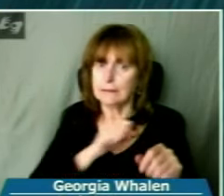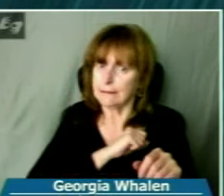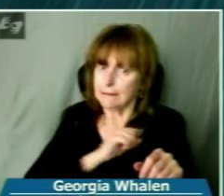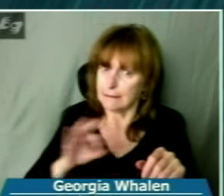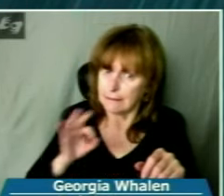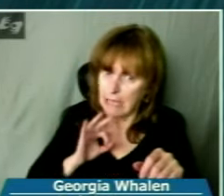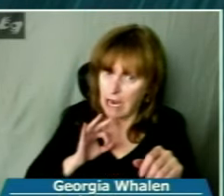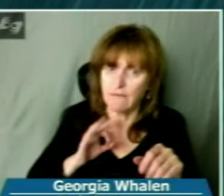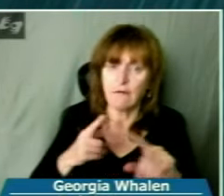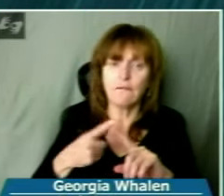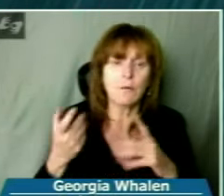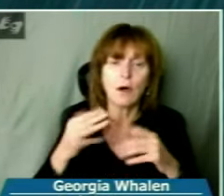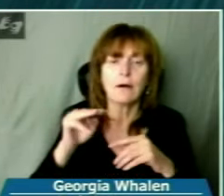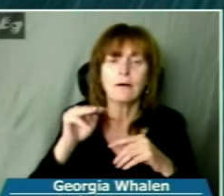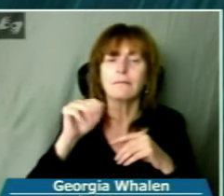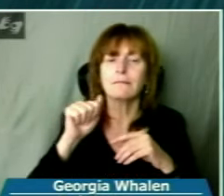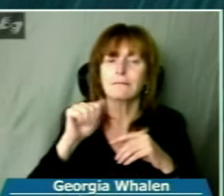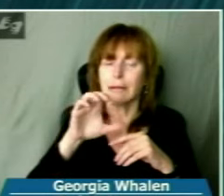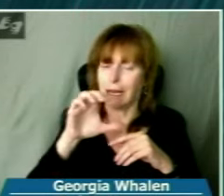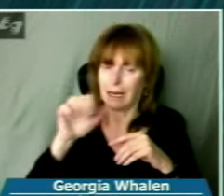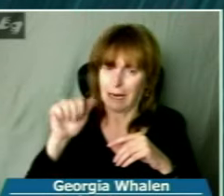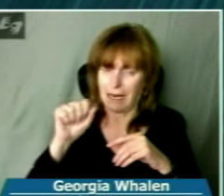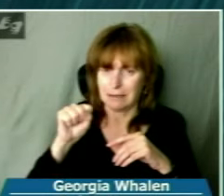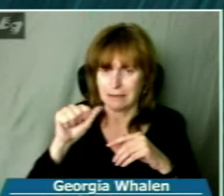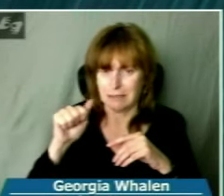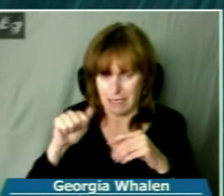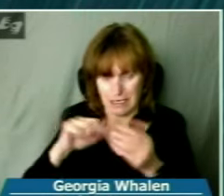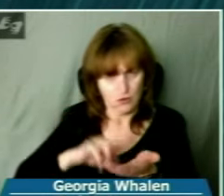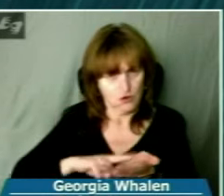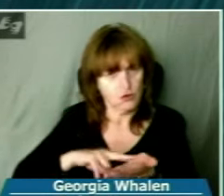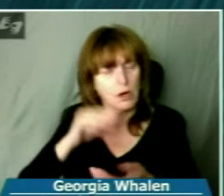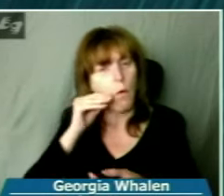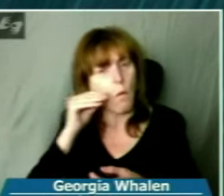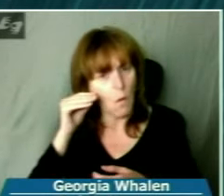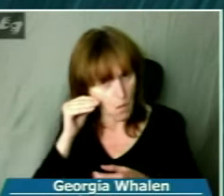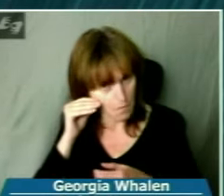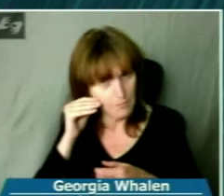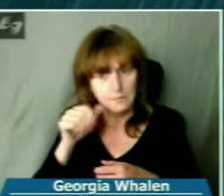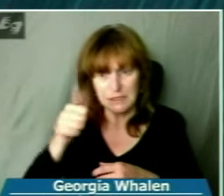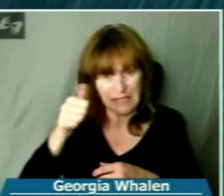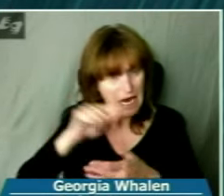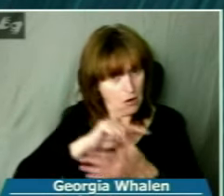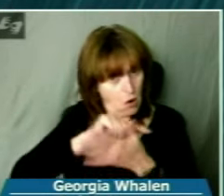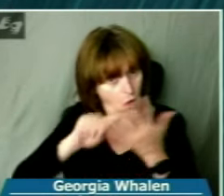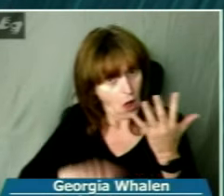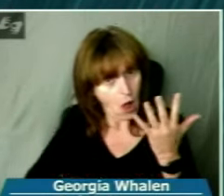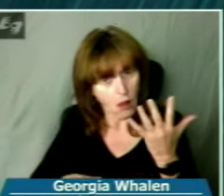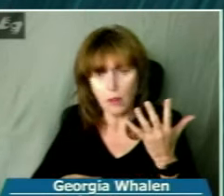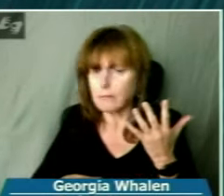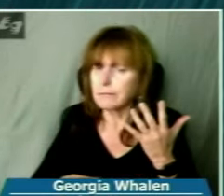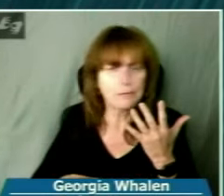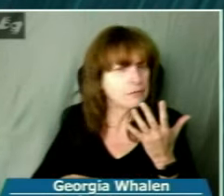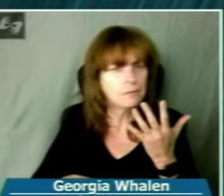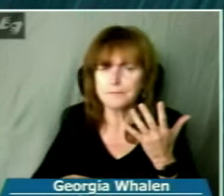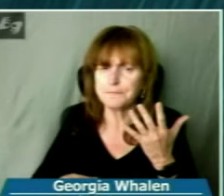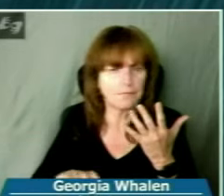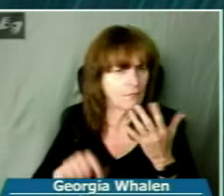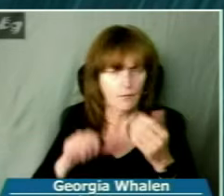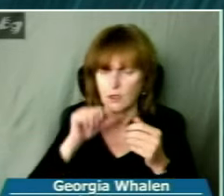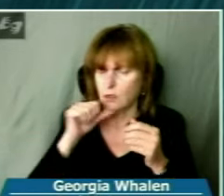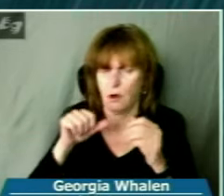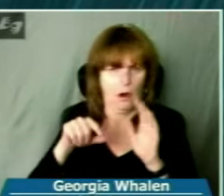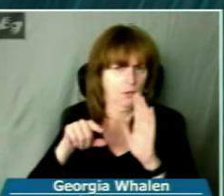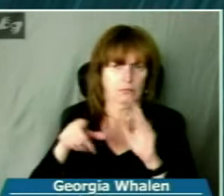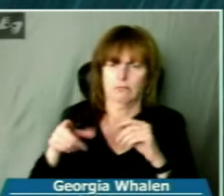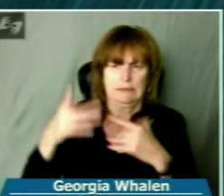involved in that initial batch. Those ones all did turn out to be negative as well. There were 8